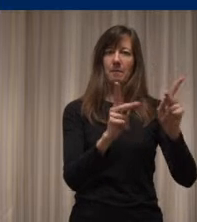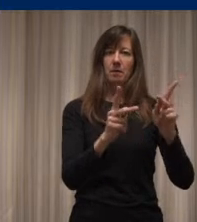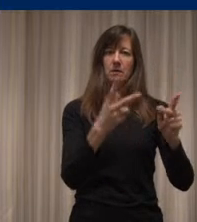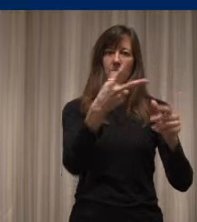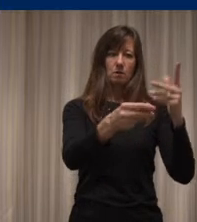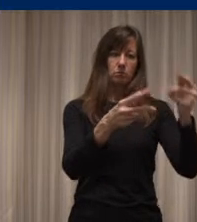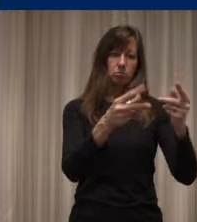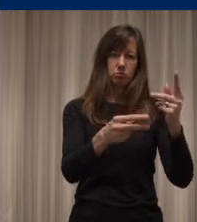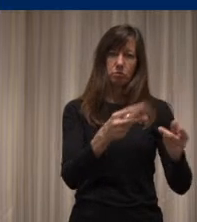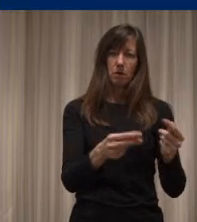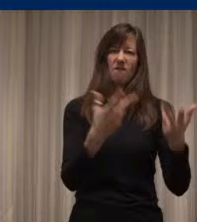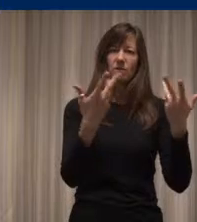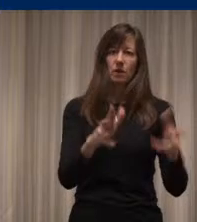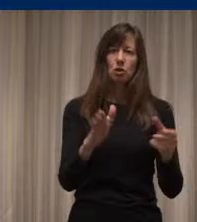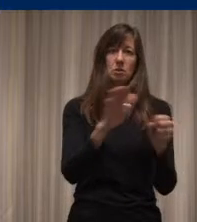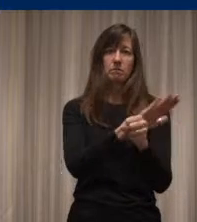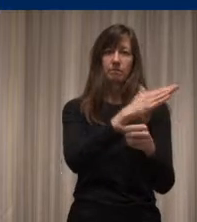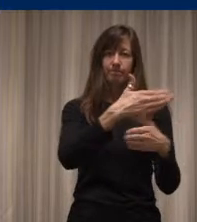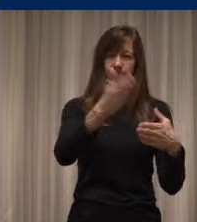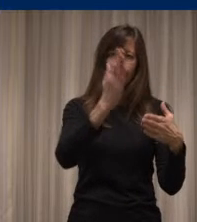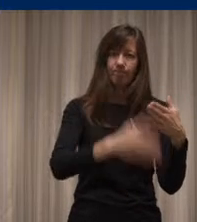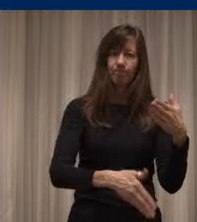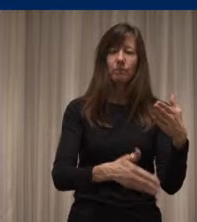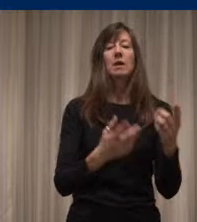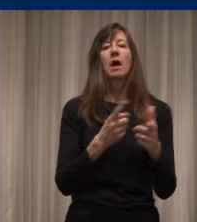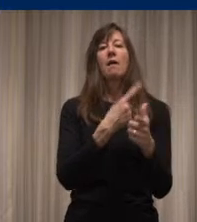good news. A lot more people will now